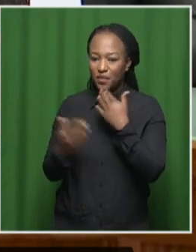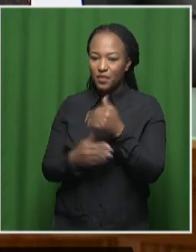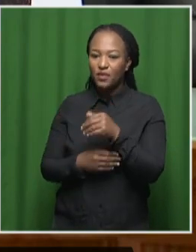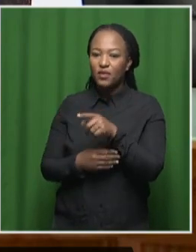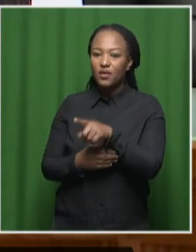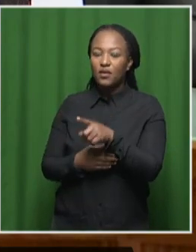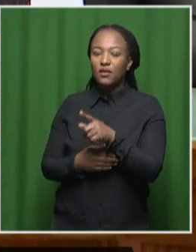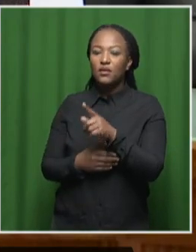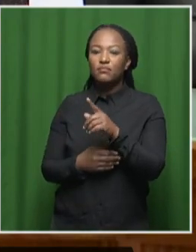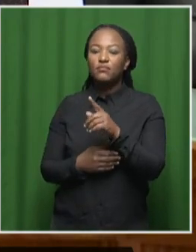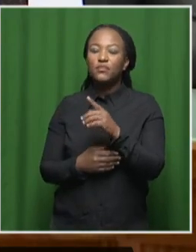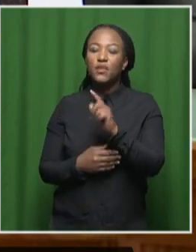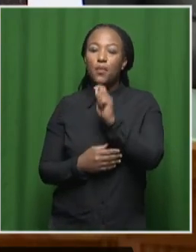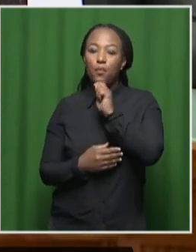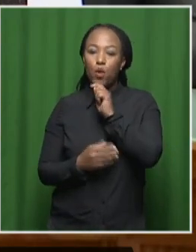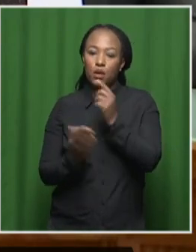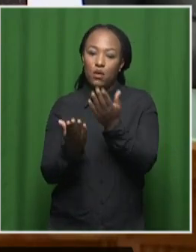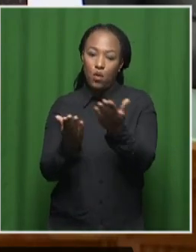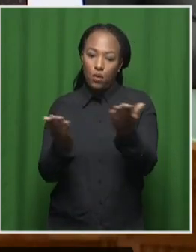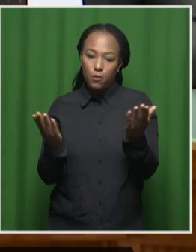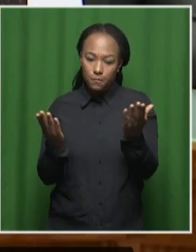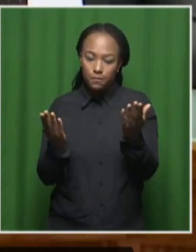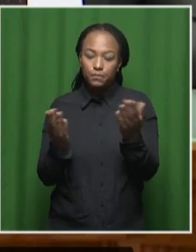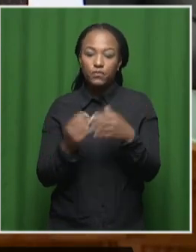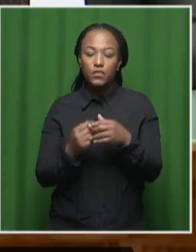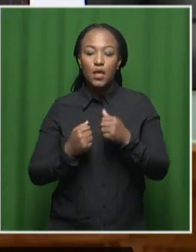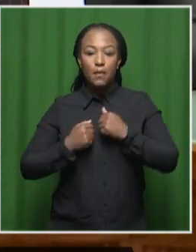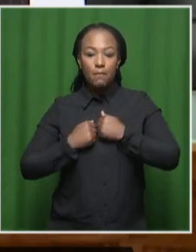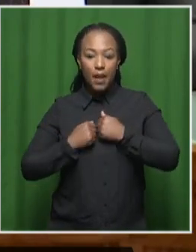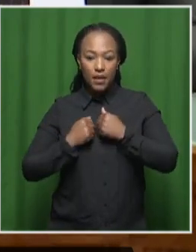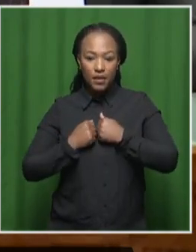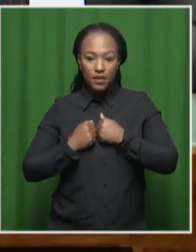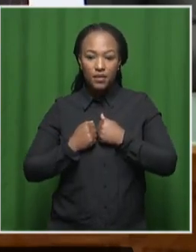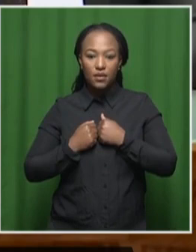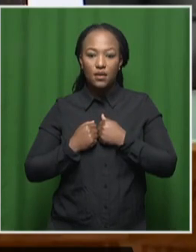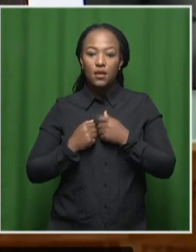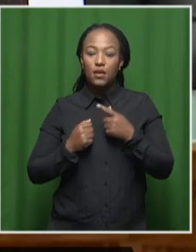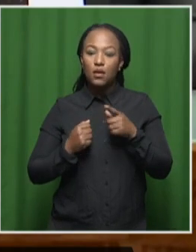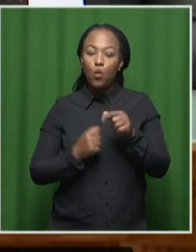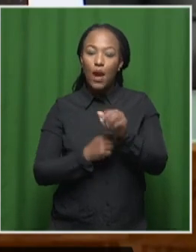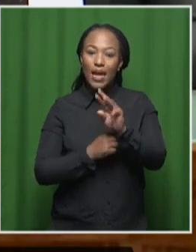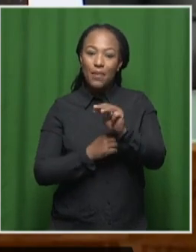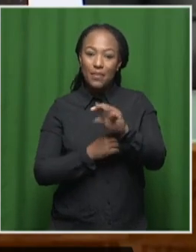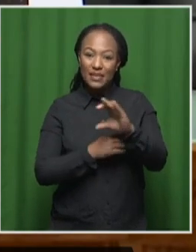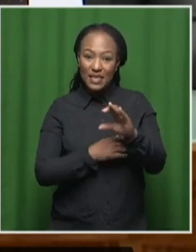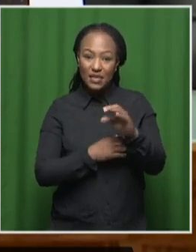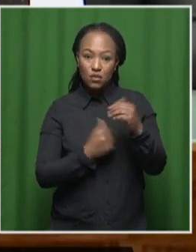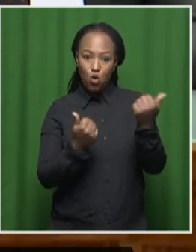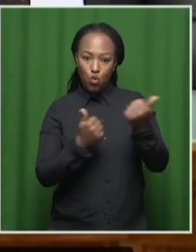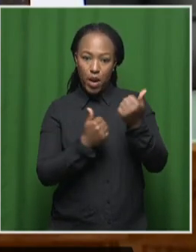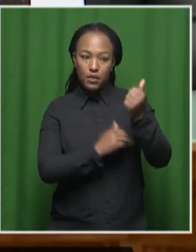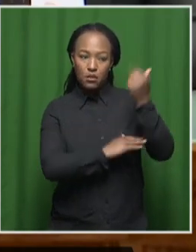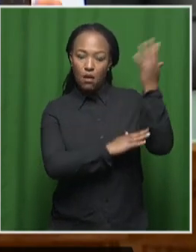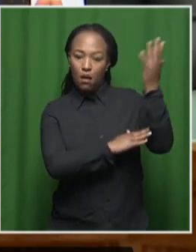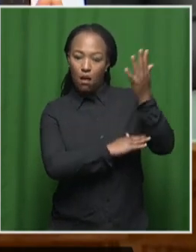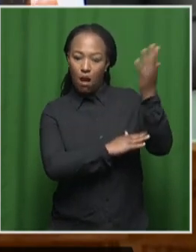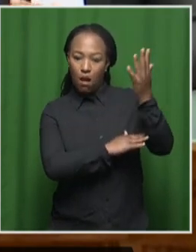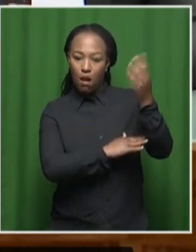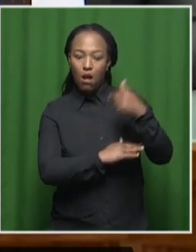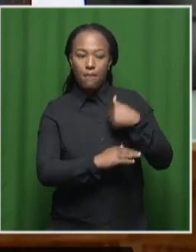to everyone. I think my one is really just to echo what our MMC already spoke